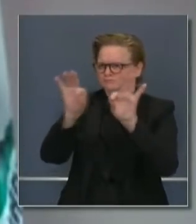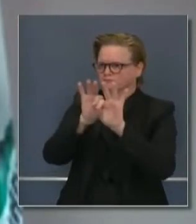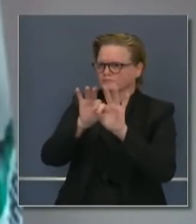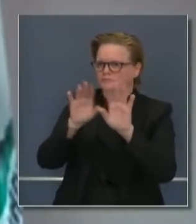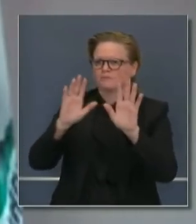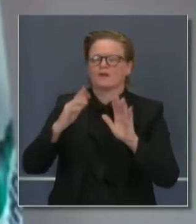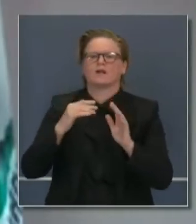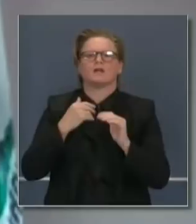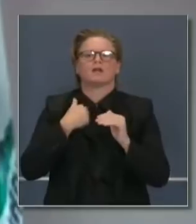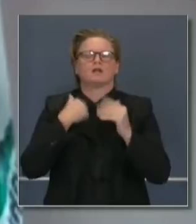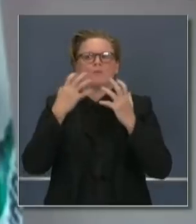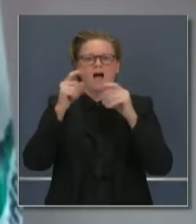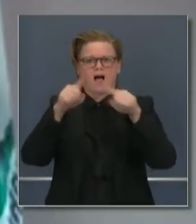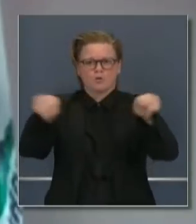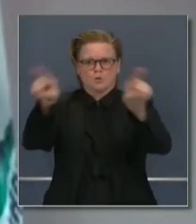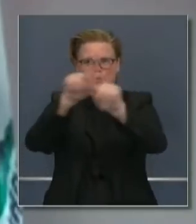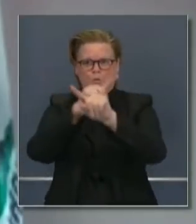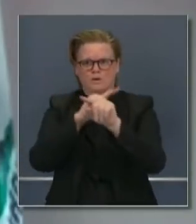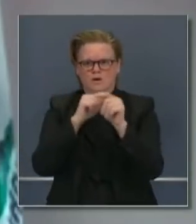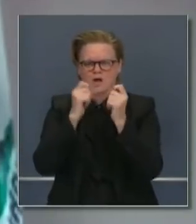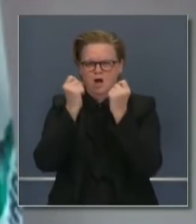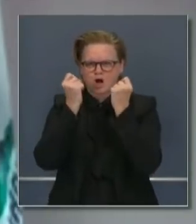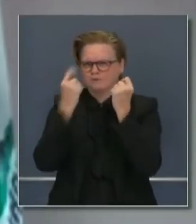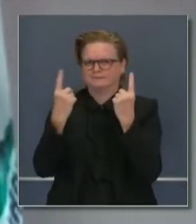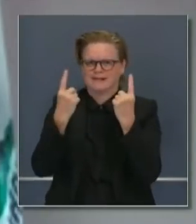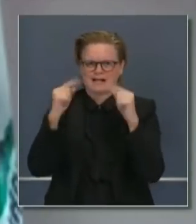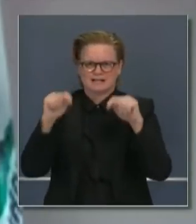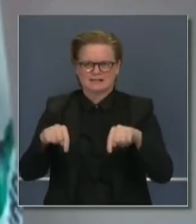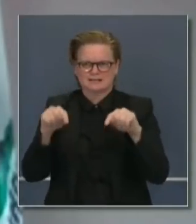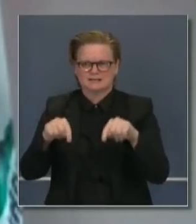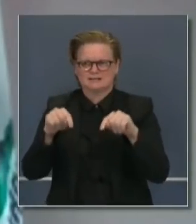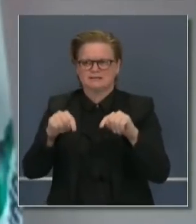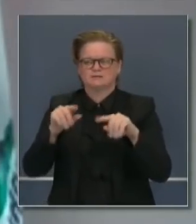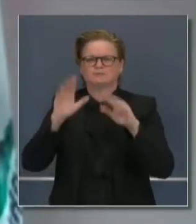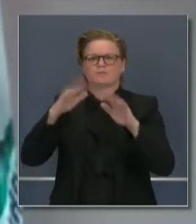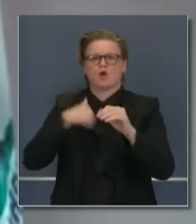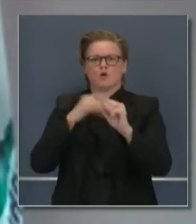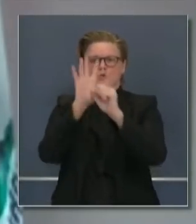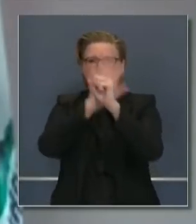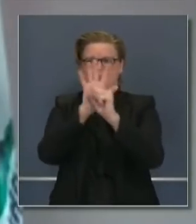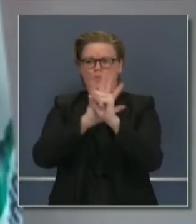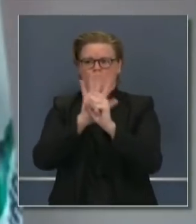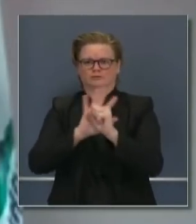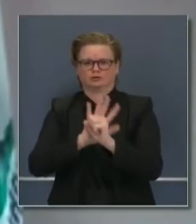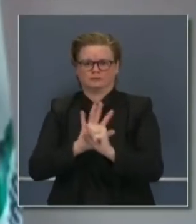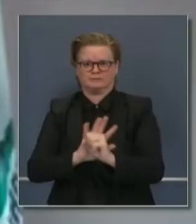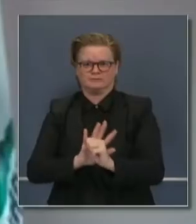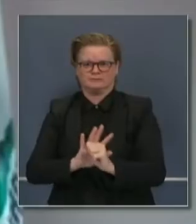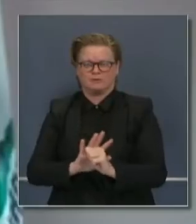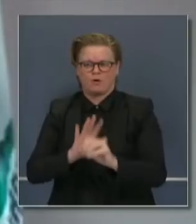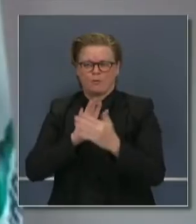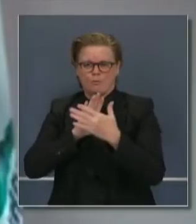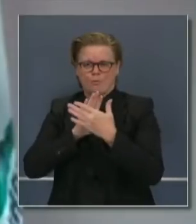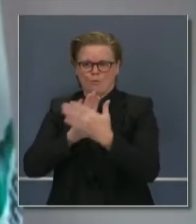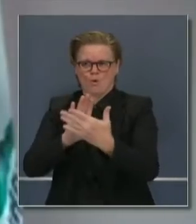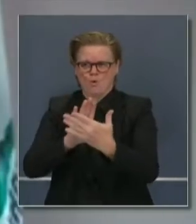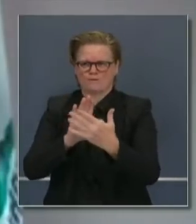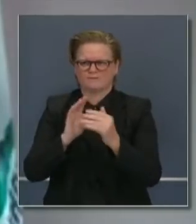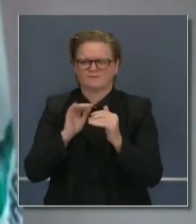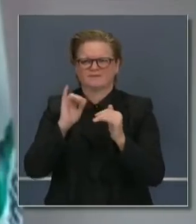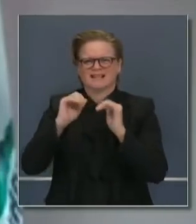it. We are using a regional approach in part because that is how hospitals